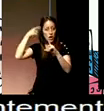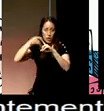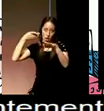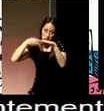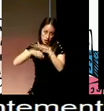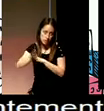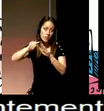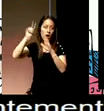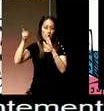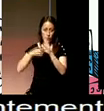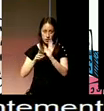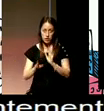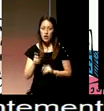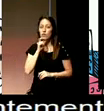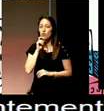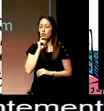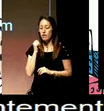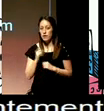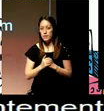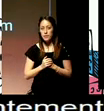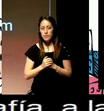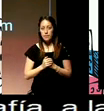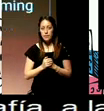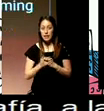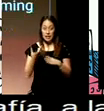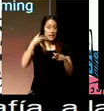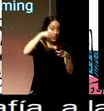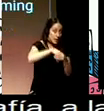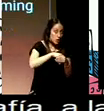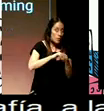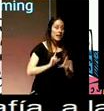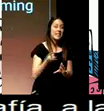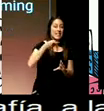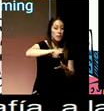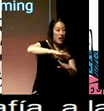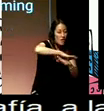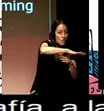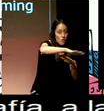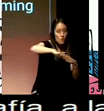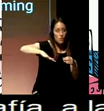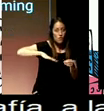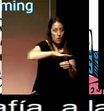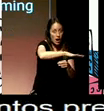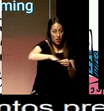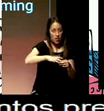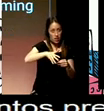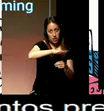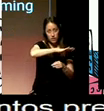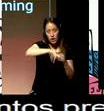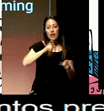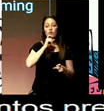and around sites. In many Italian historical centers,